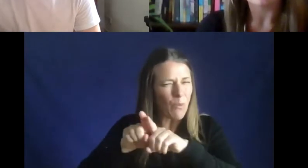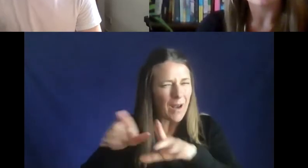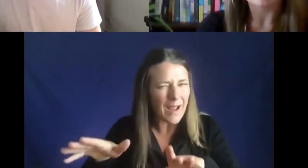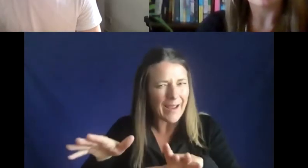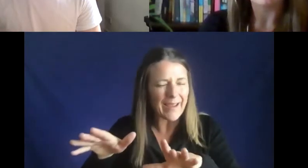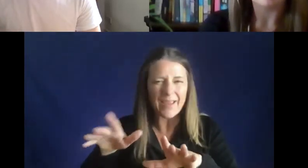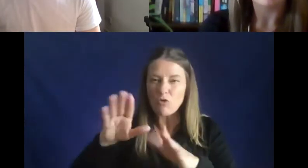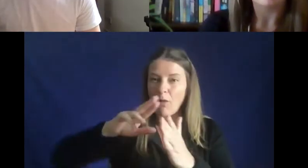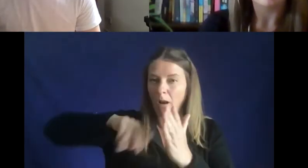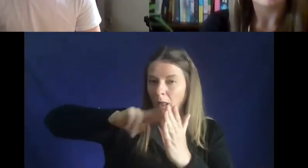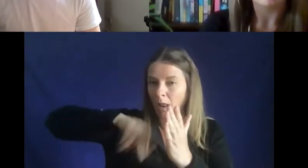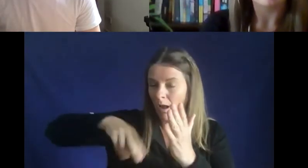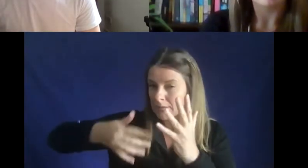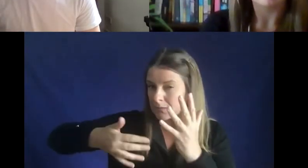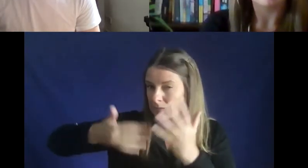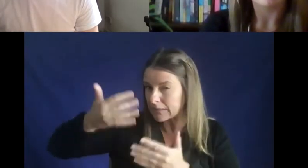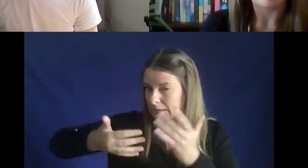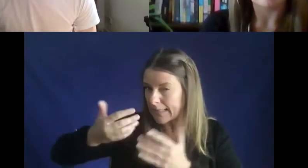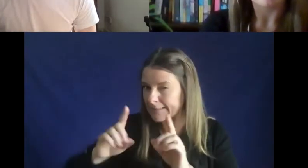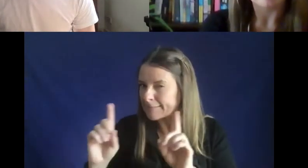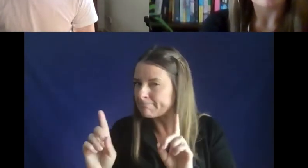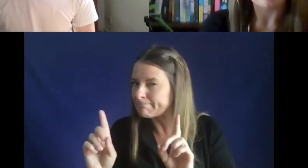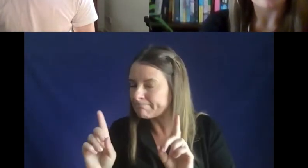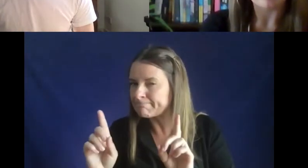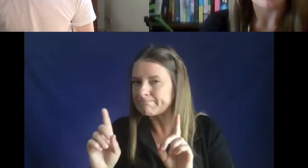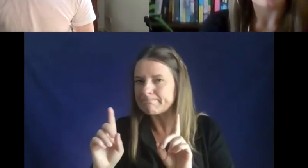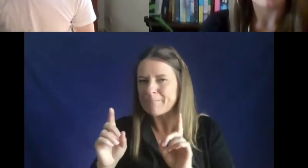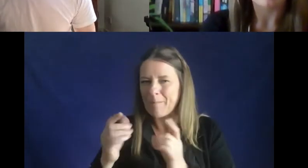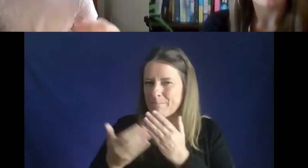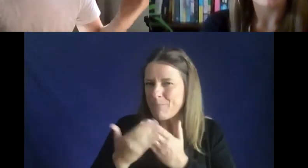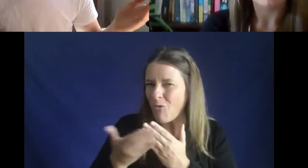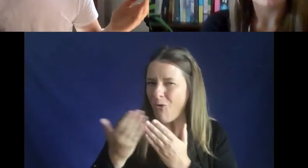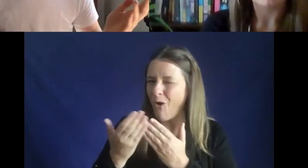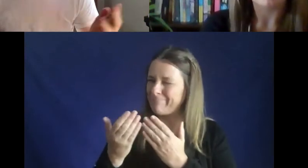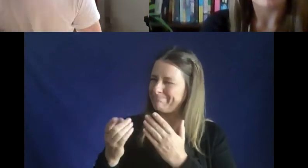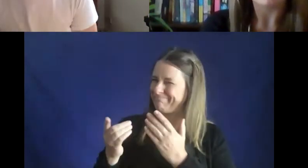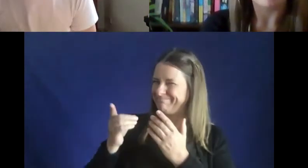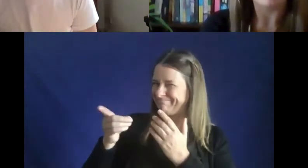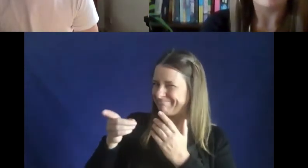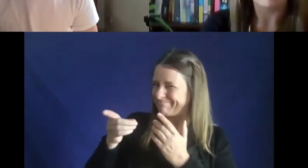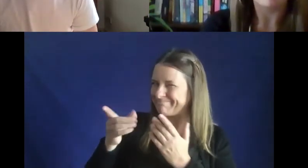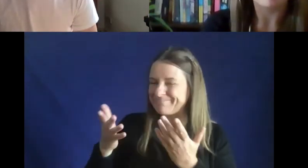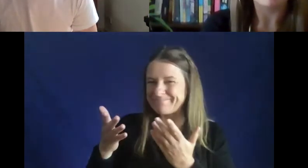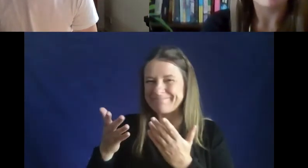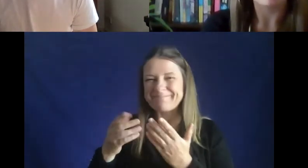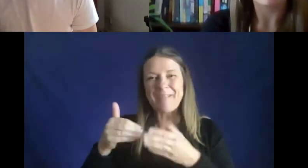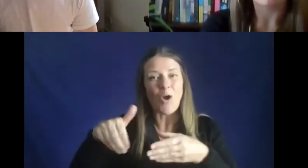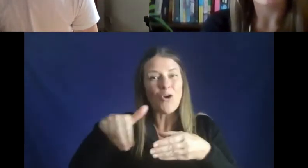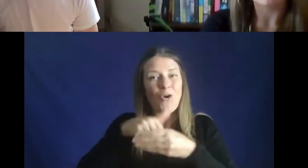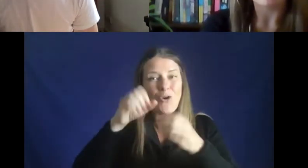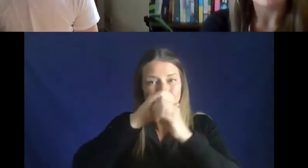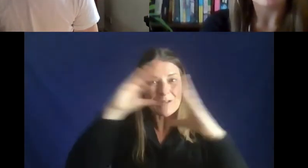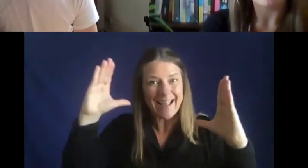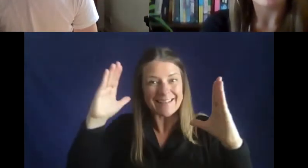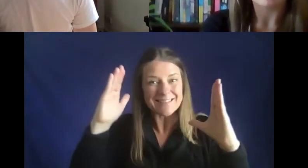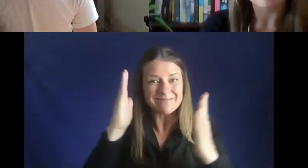leaving out? Yeah, I think context is everything, as Jess said. And